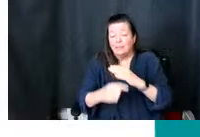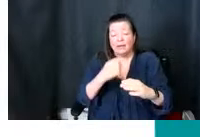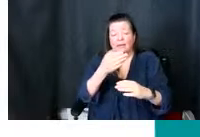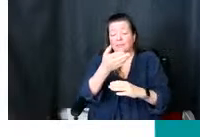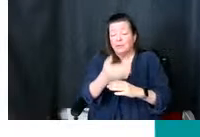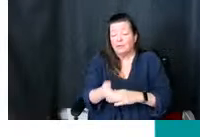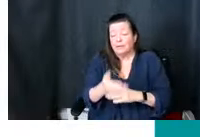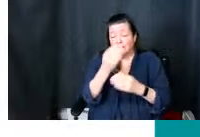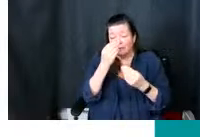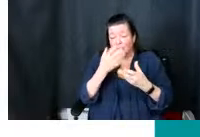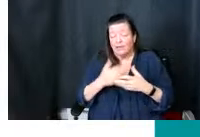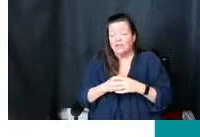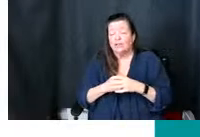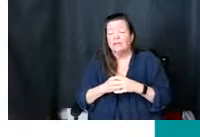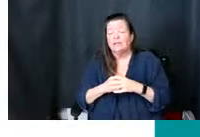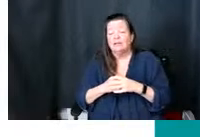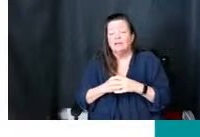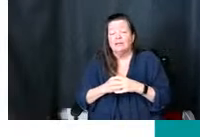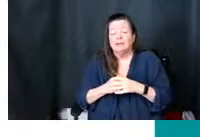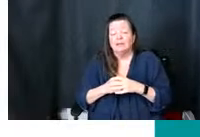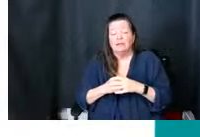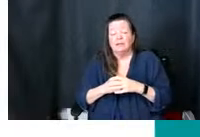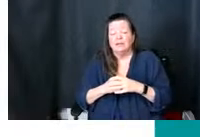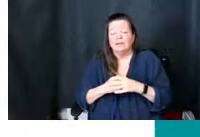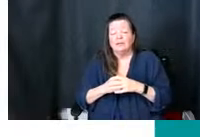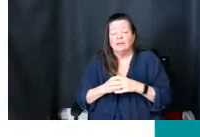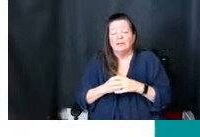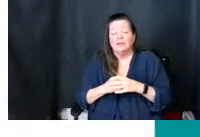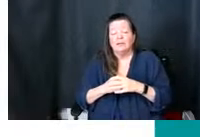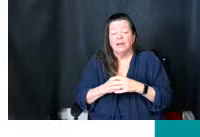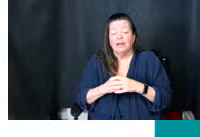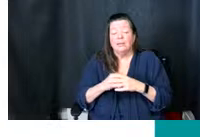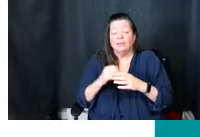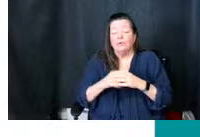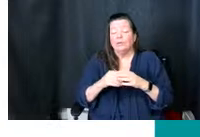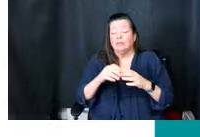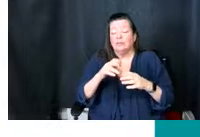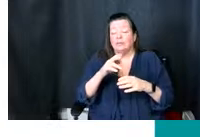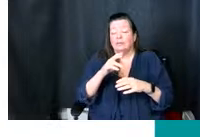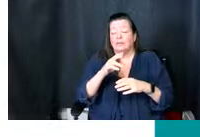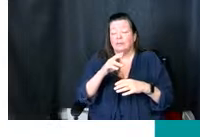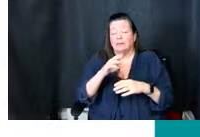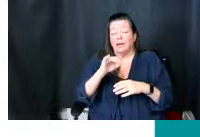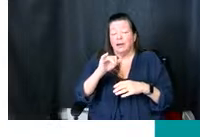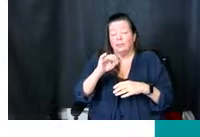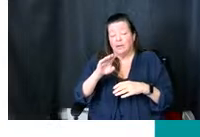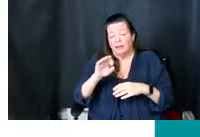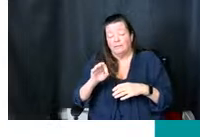info@interstatebridge.org with CBAG Public Comment in the subject line. Please also dial